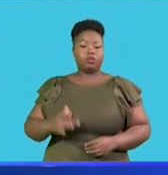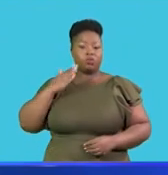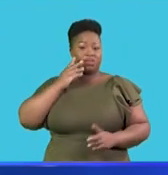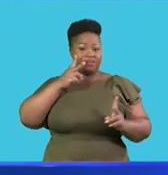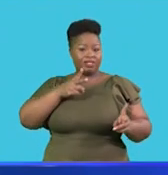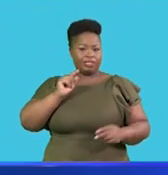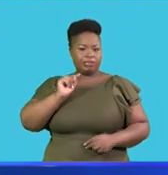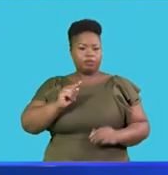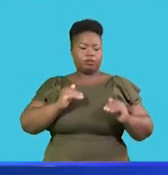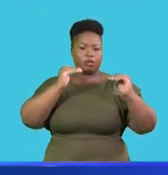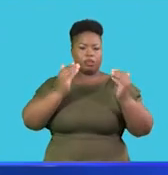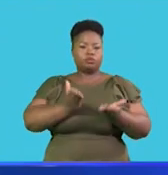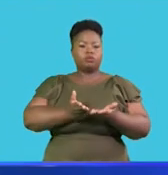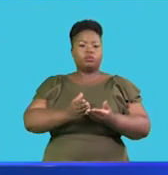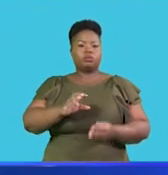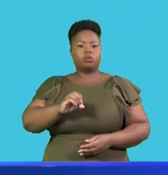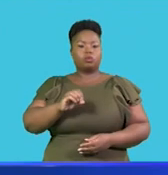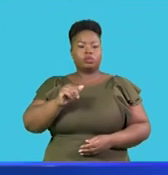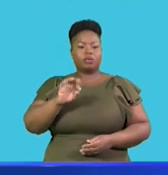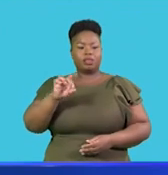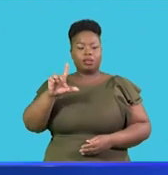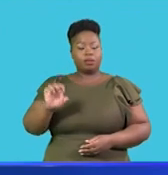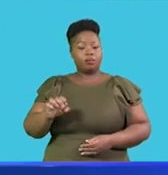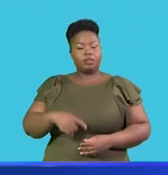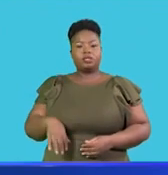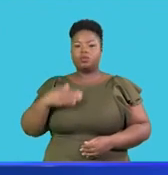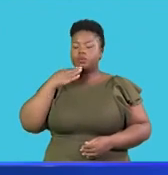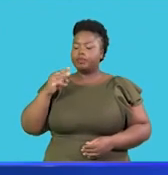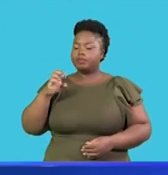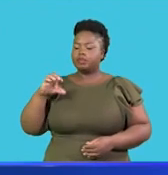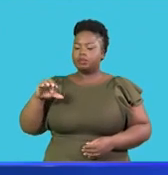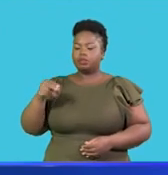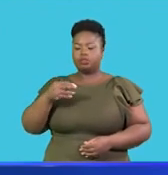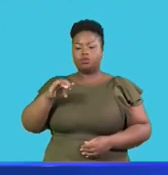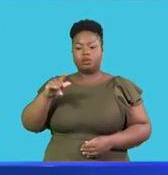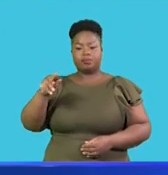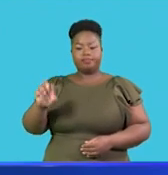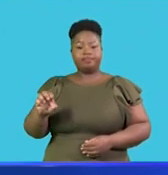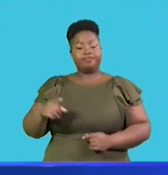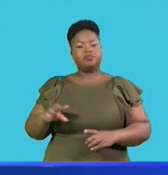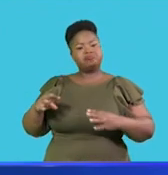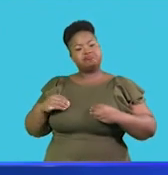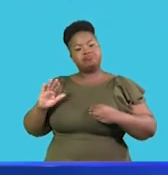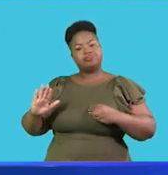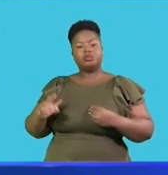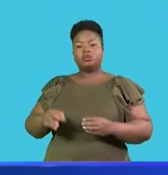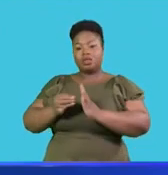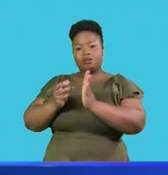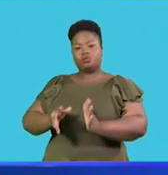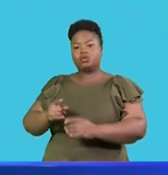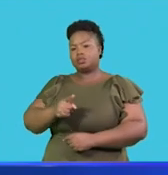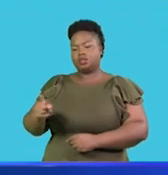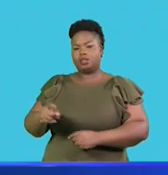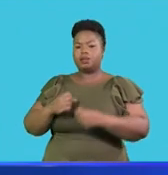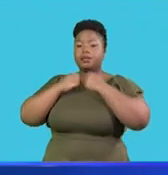sekolong sa thuto tse phahameng sa Oakdale Secondary School, Letona Matome Chiloane o amohetswe ke sehlopha sa baahi le batswadi ba ngongorehileng le